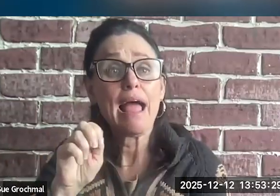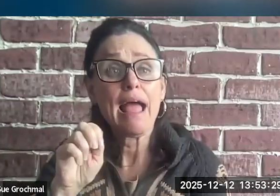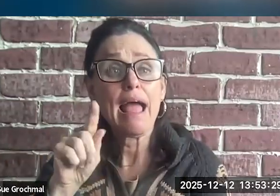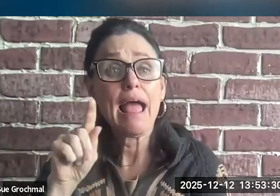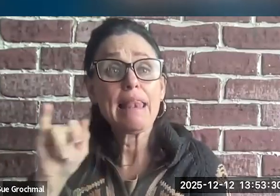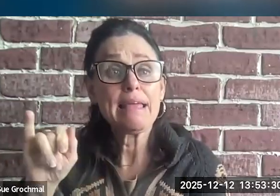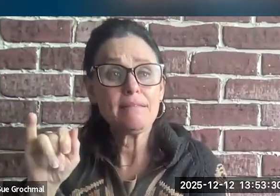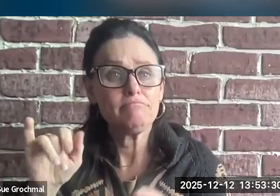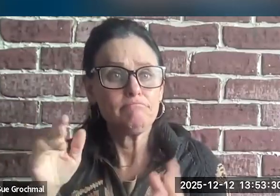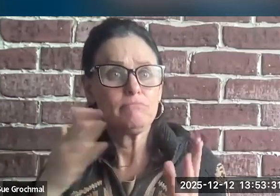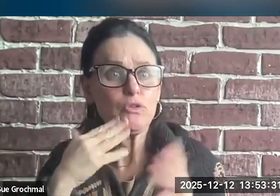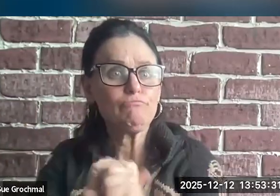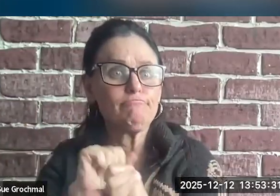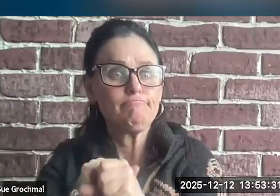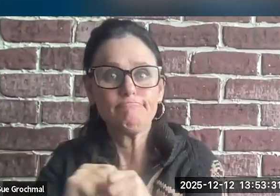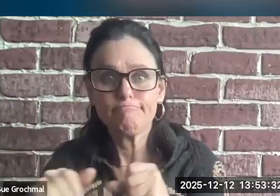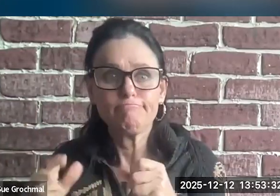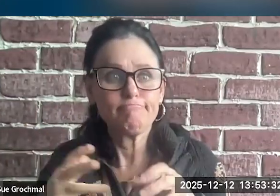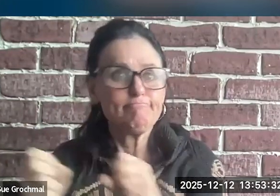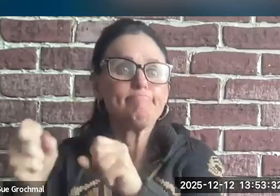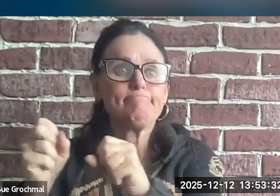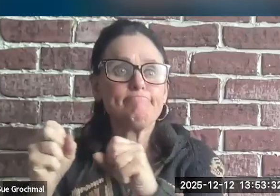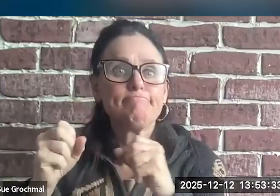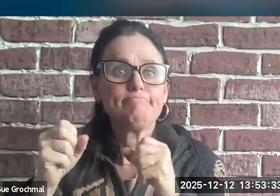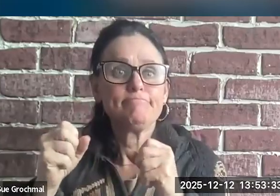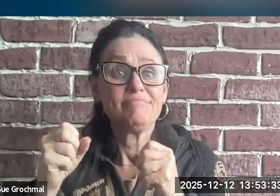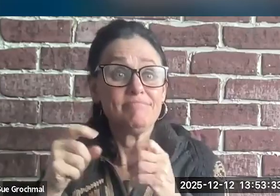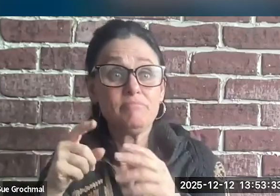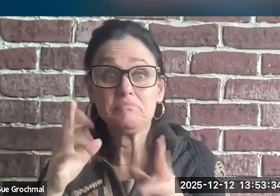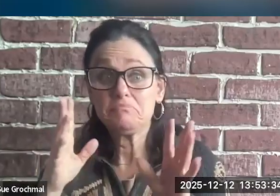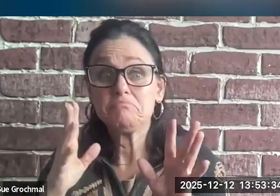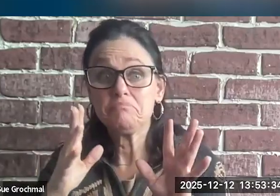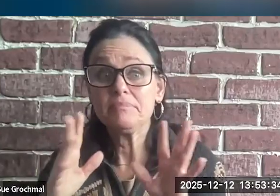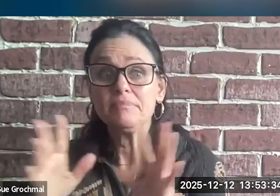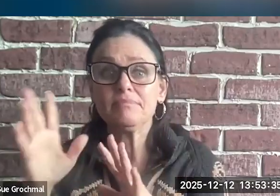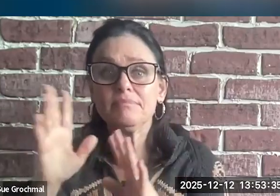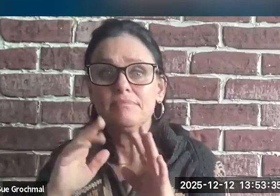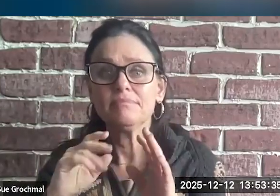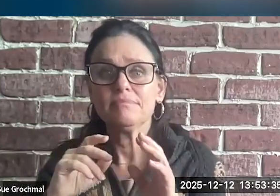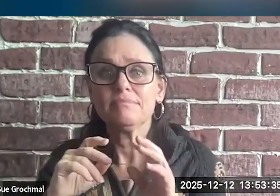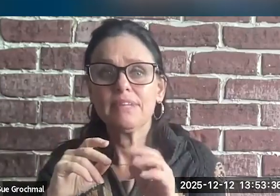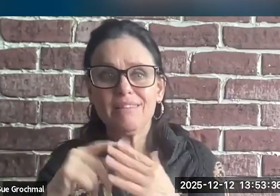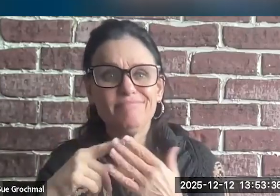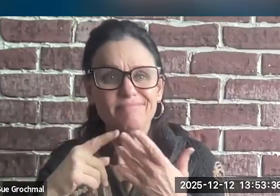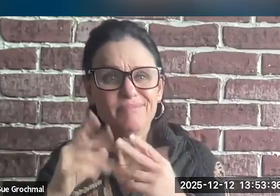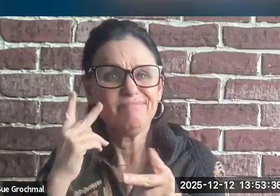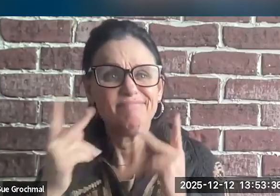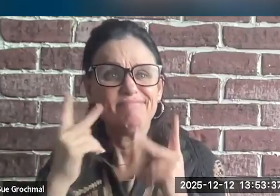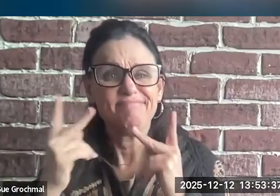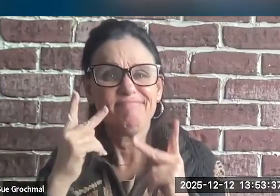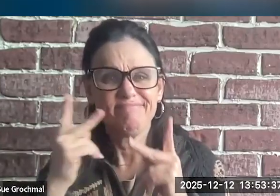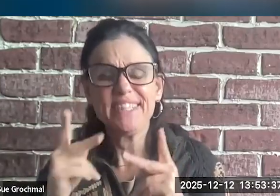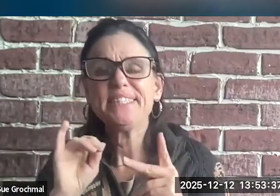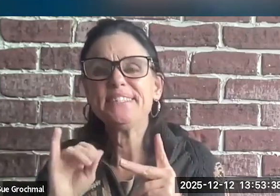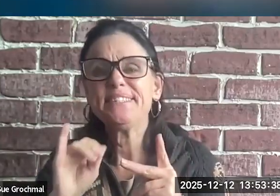job of covering, some of what we have observed and what, we're doing to address those